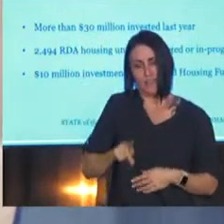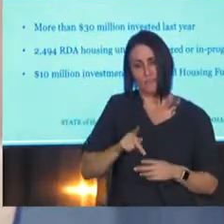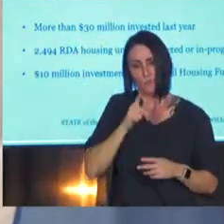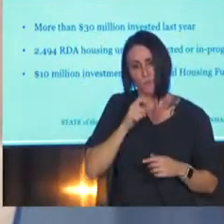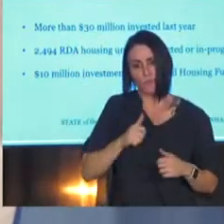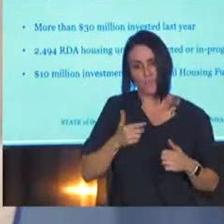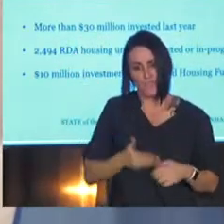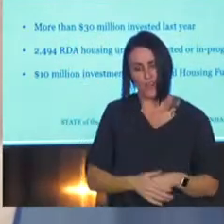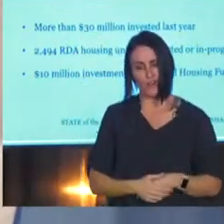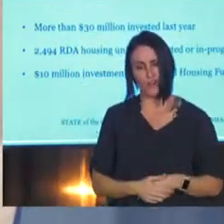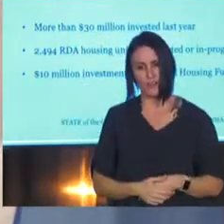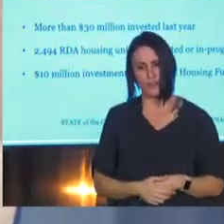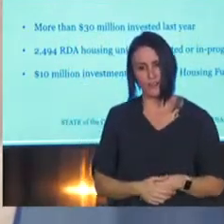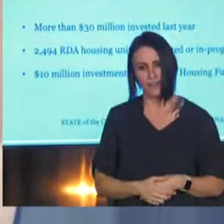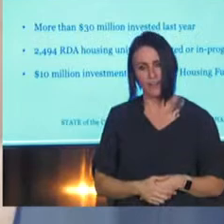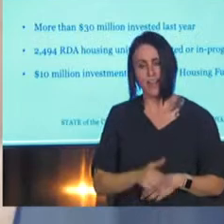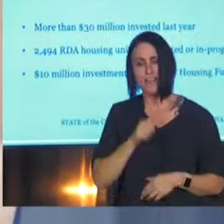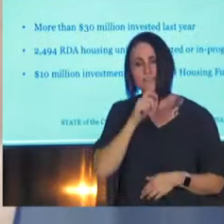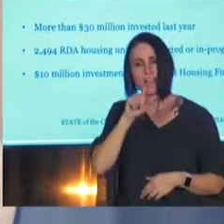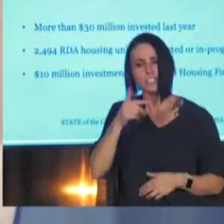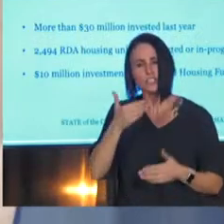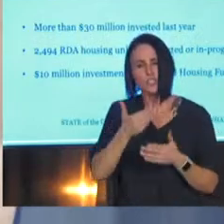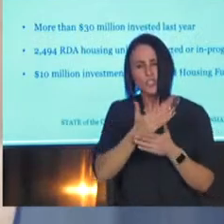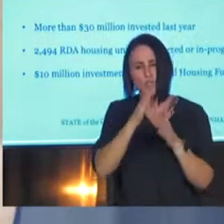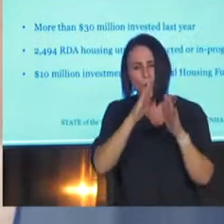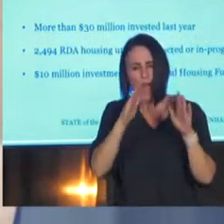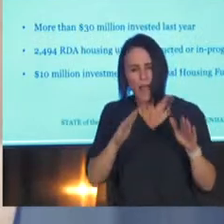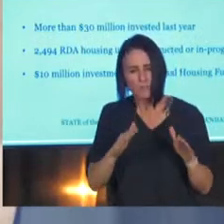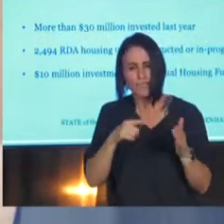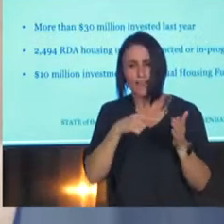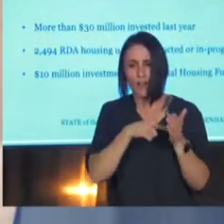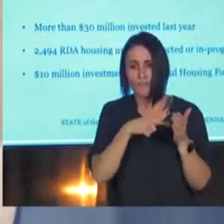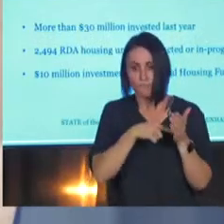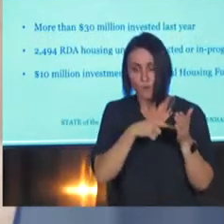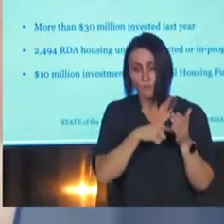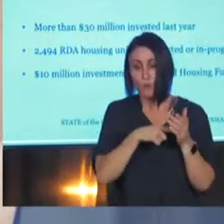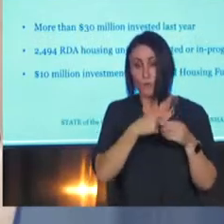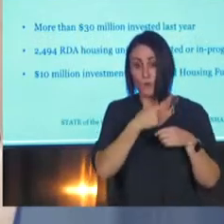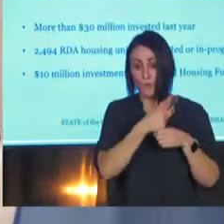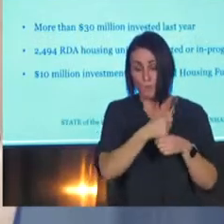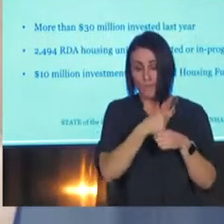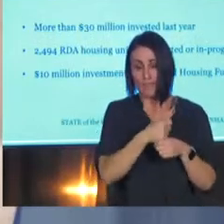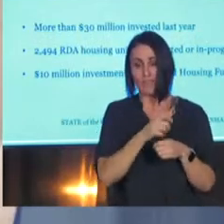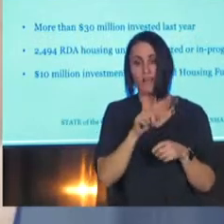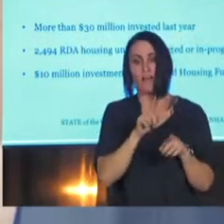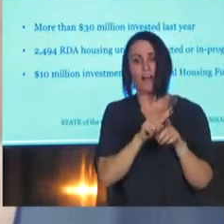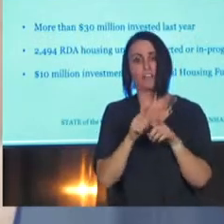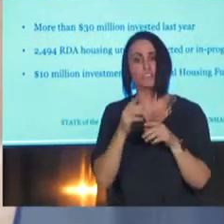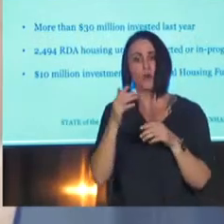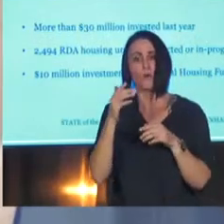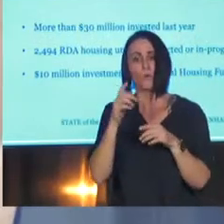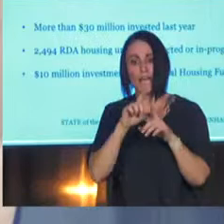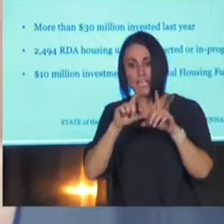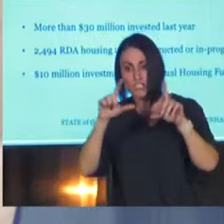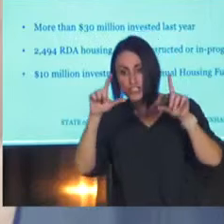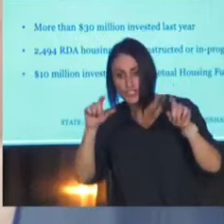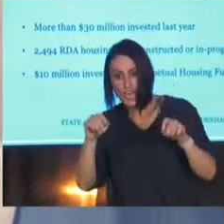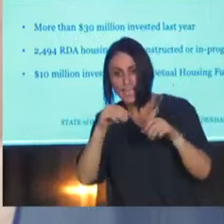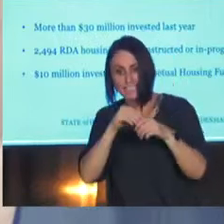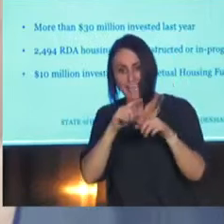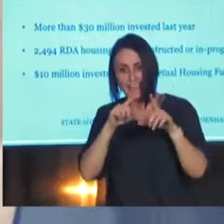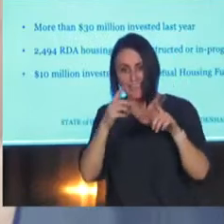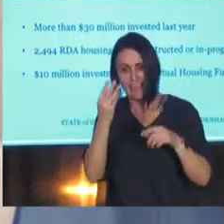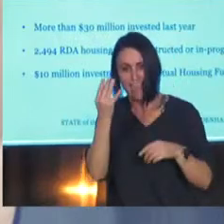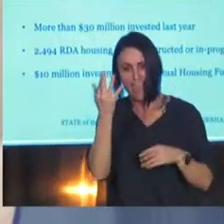residents. It's not only new housing that's affordable that we're creating, It will be ongoing checks in the hands